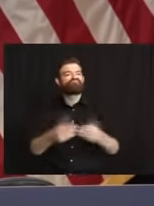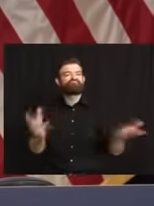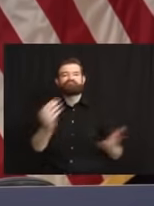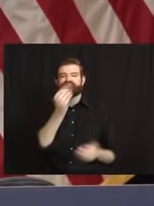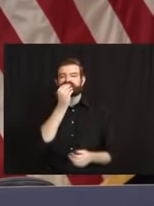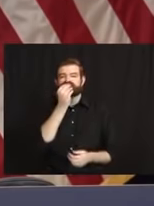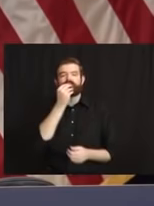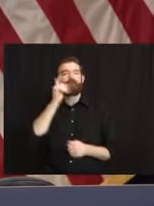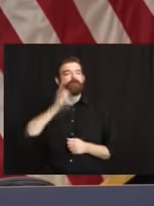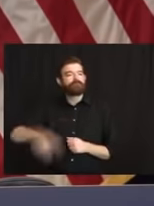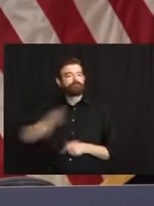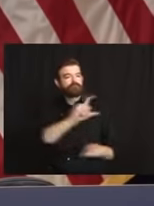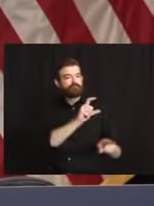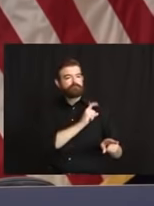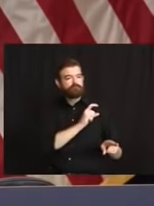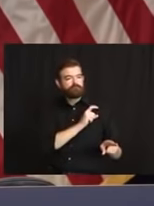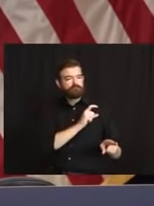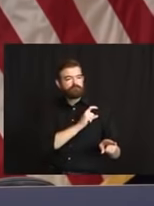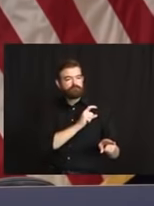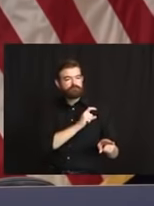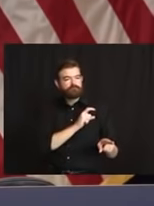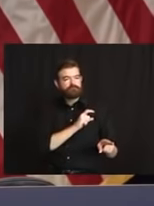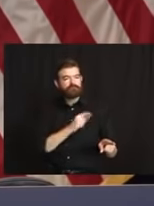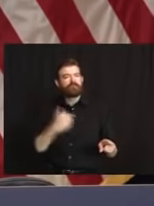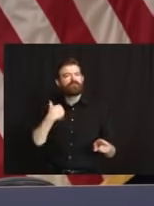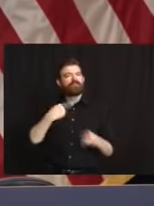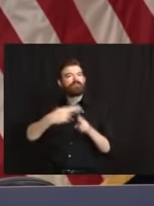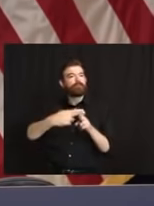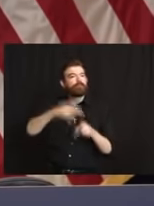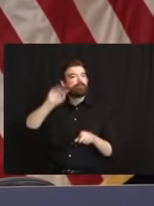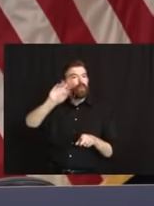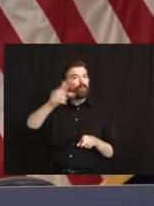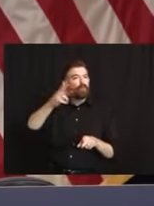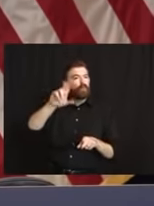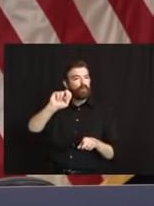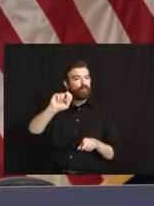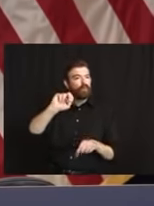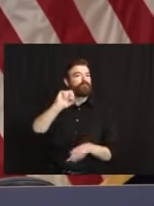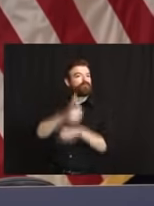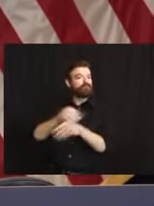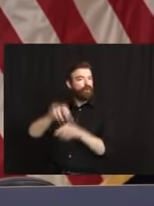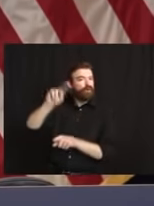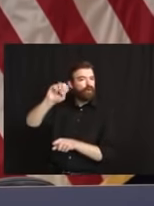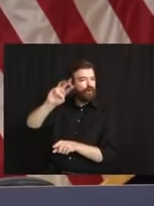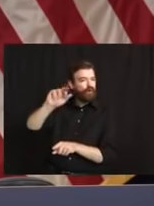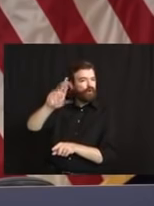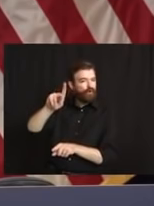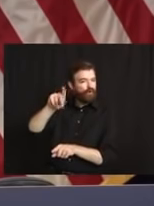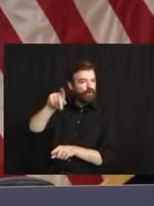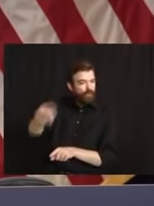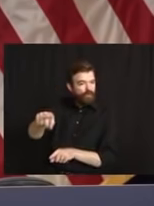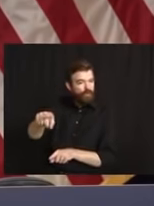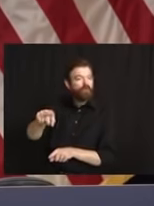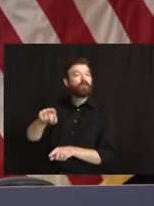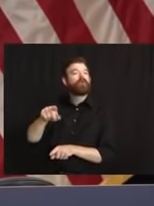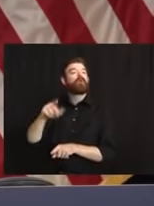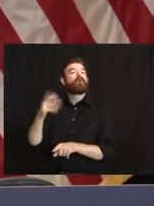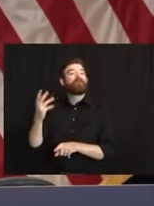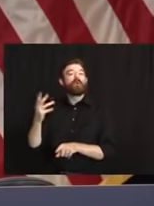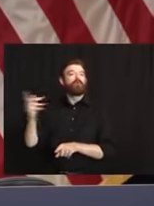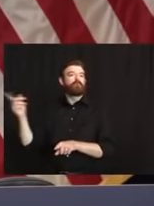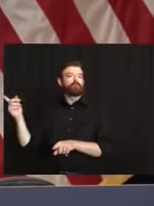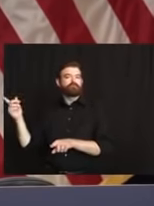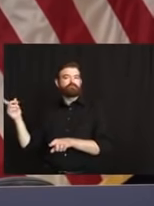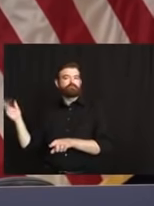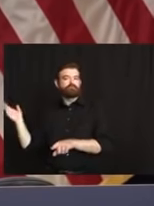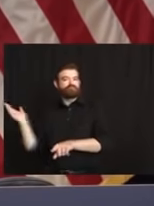for the medical examiners, for the National Guard, and the troopers thought it appropriate to take a donation up and make a donation as a token